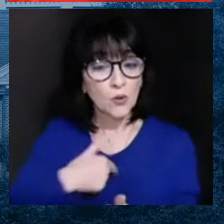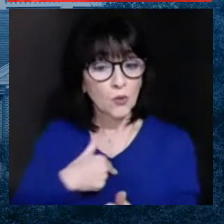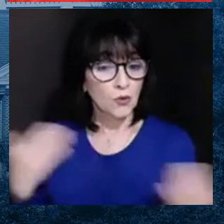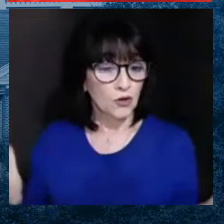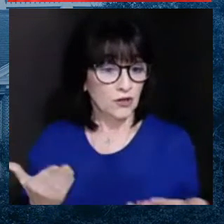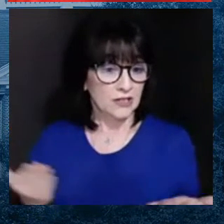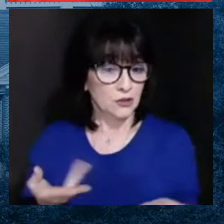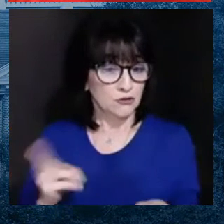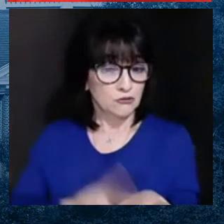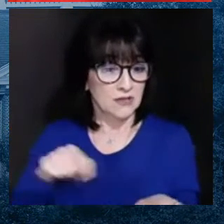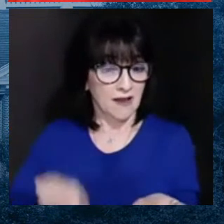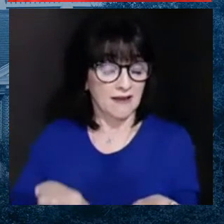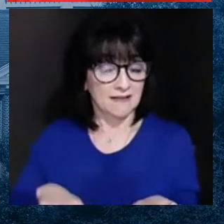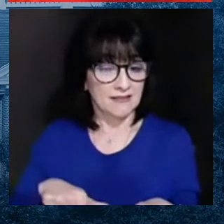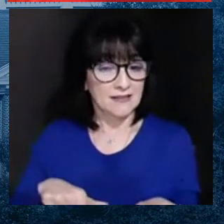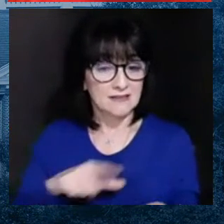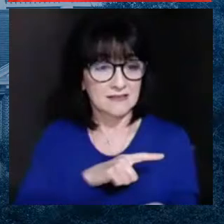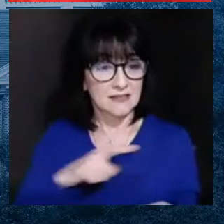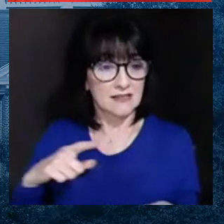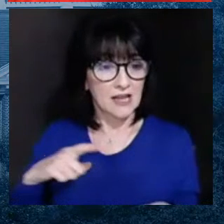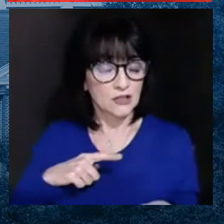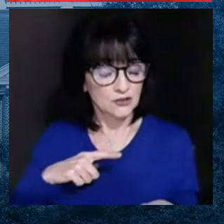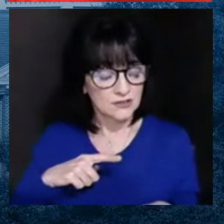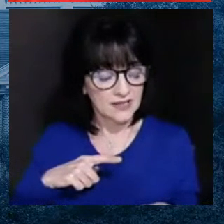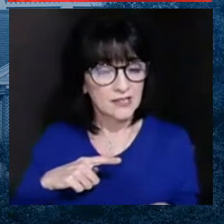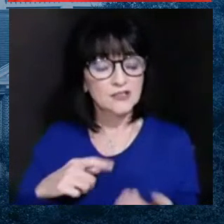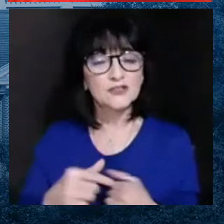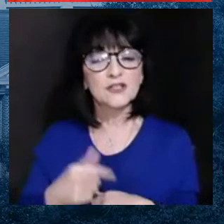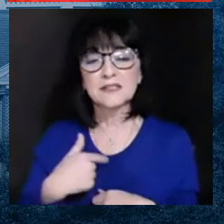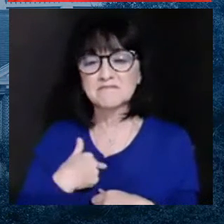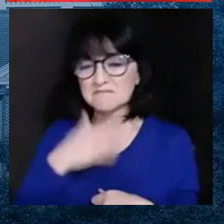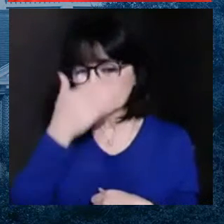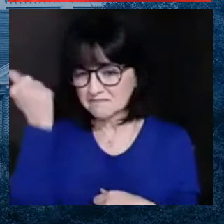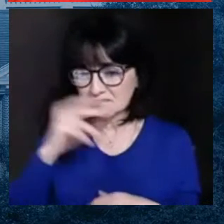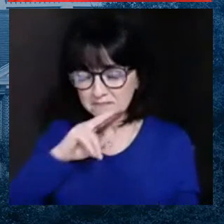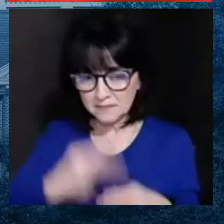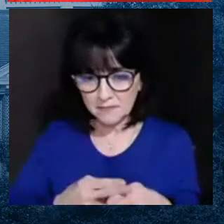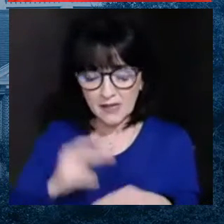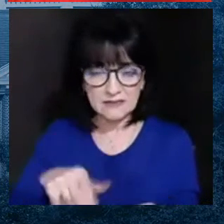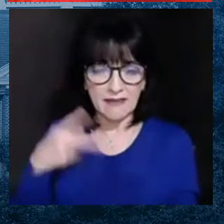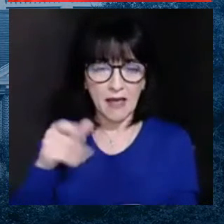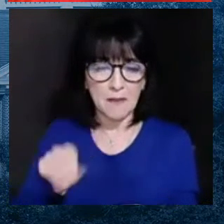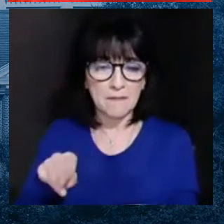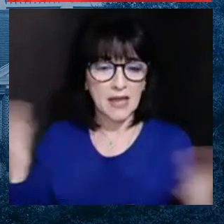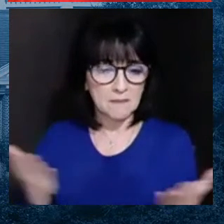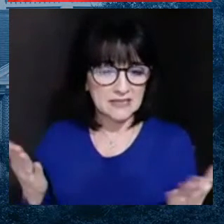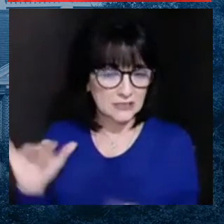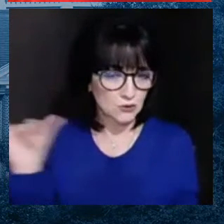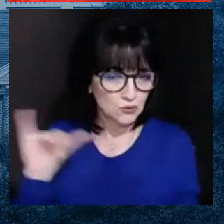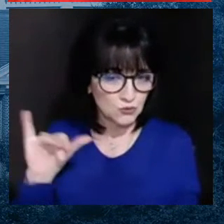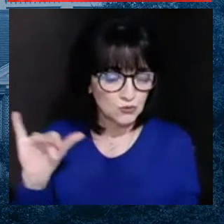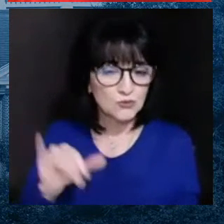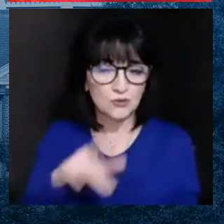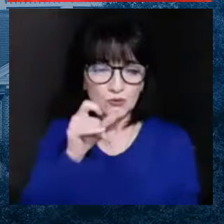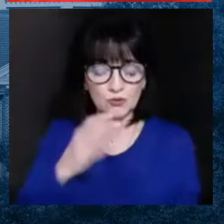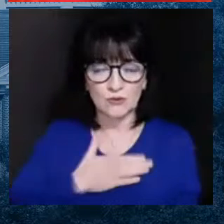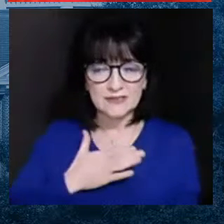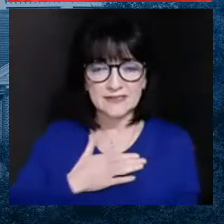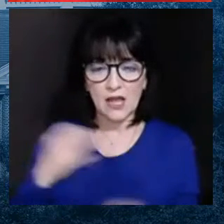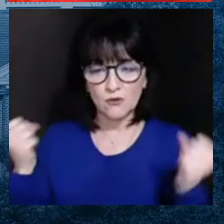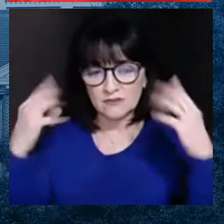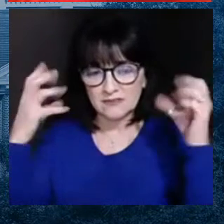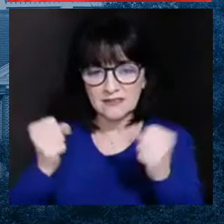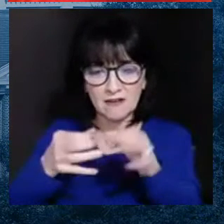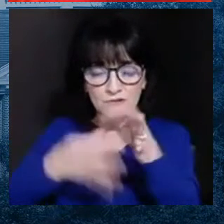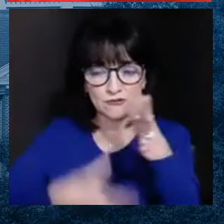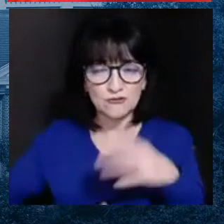minute ago, I failed to mention that Pam is with us as well, who's our sign language